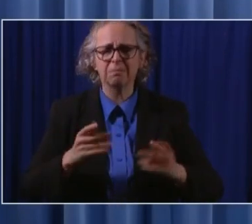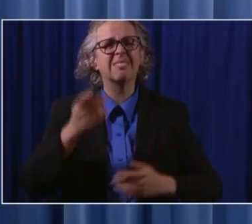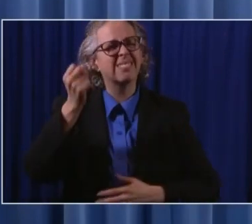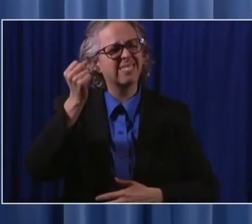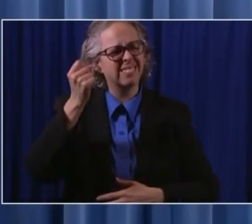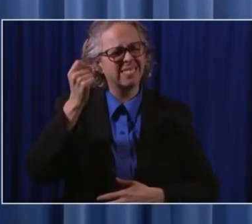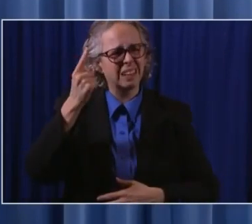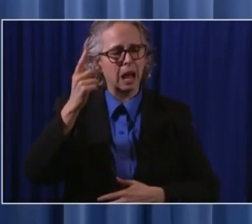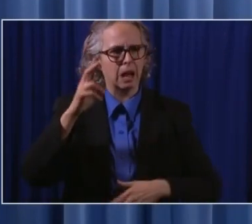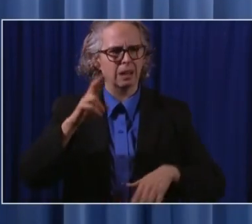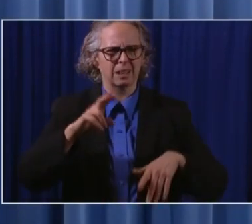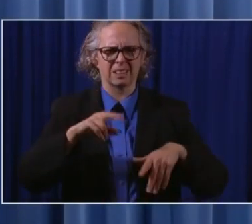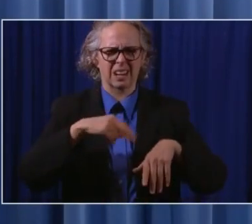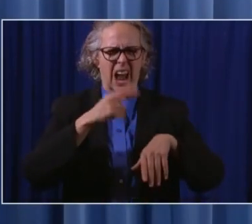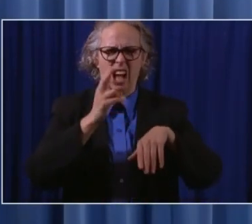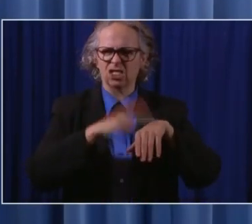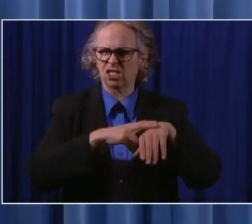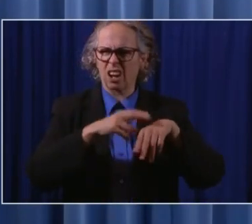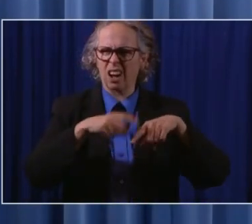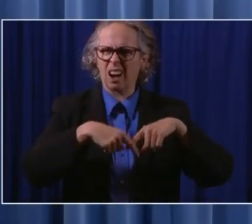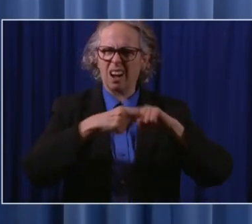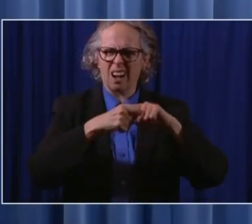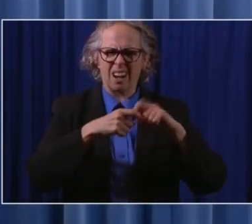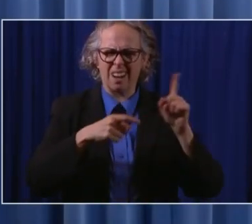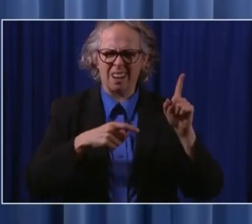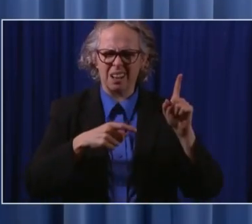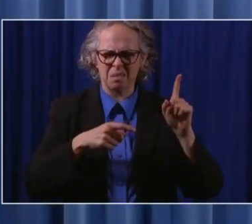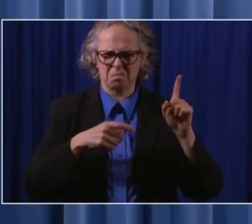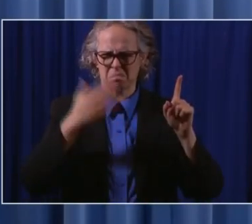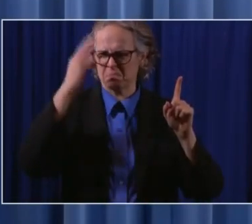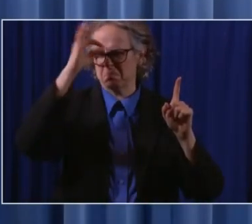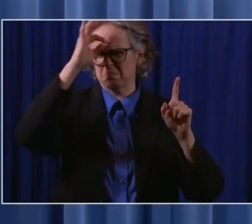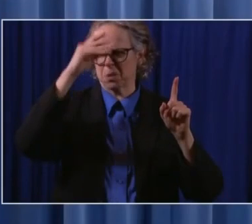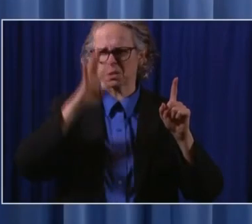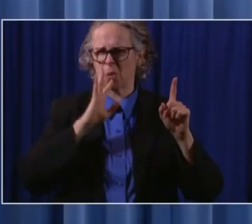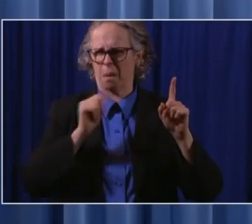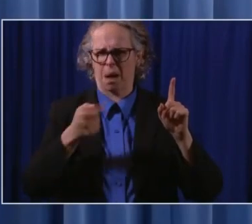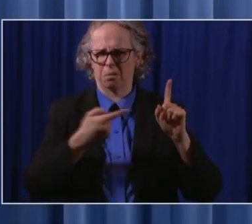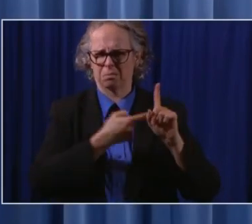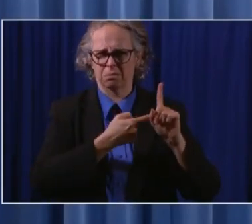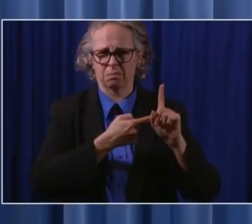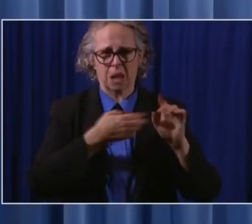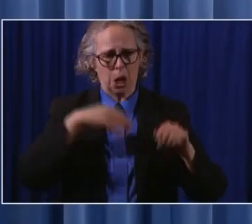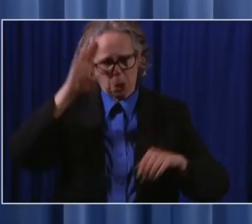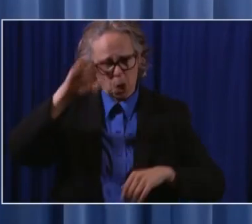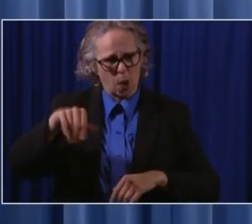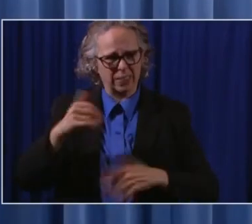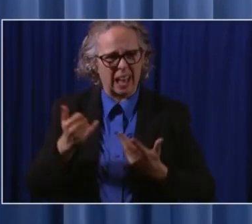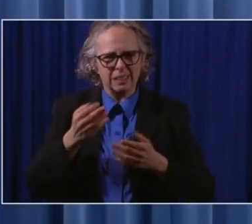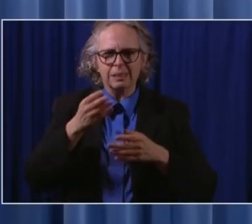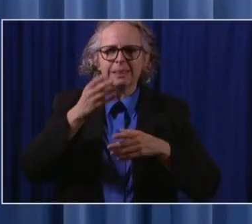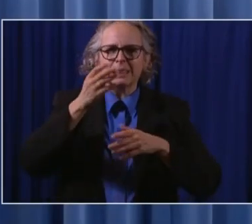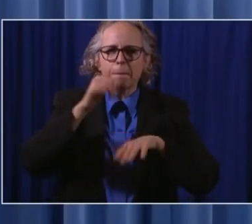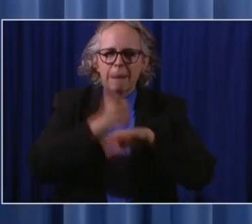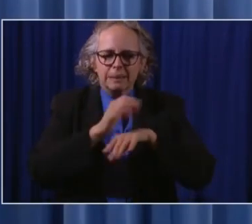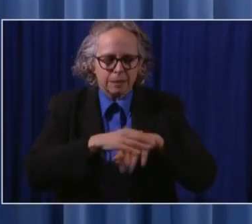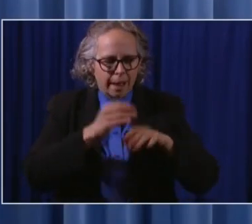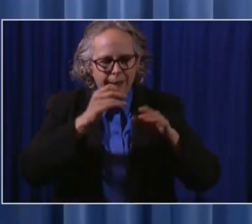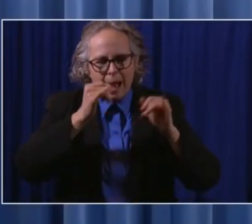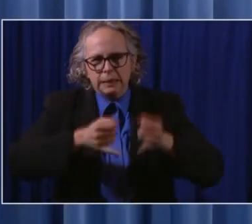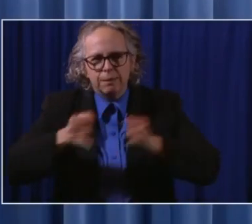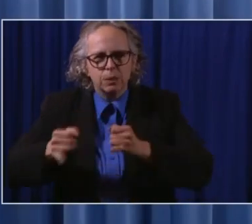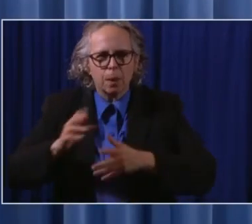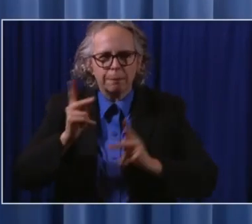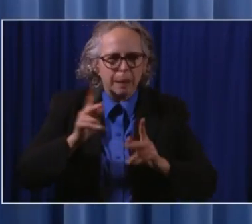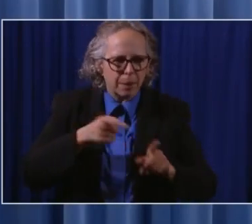national stopping that. What does stop it is when we are looking at a particular case, and if the people who are charged by law with doing